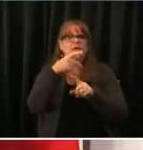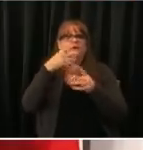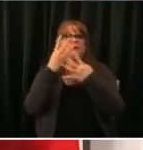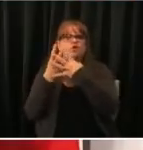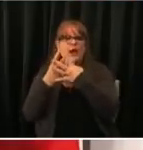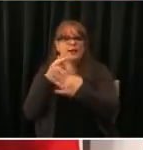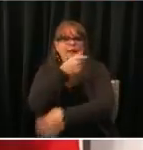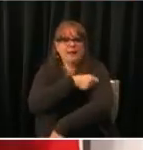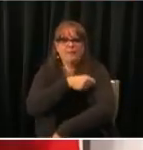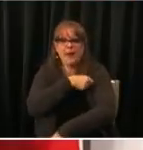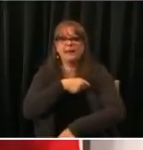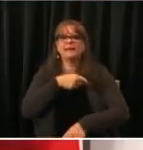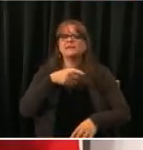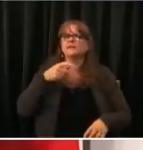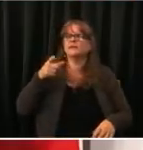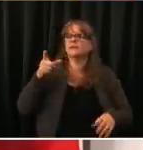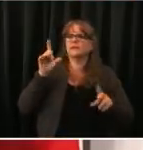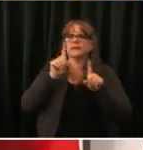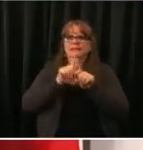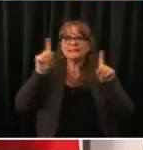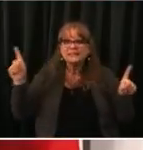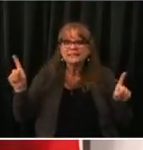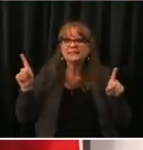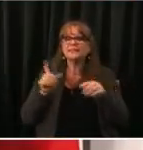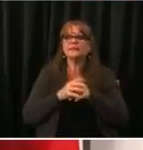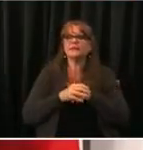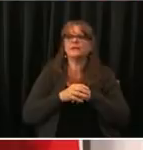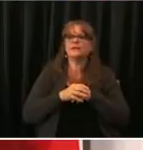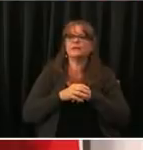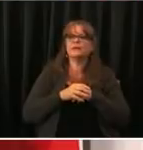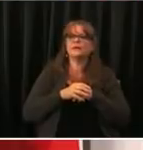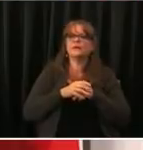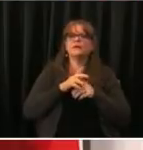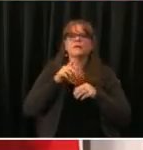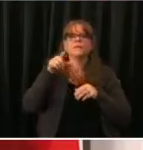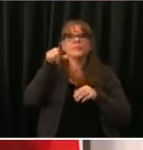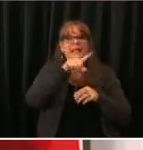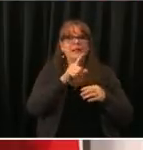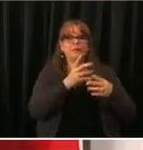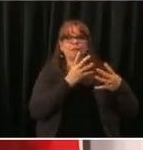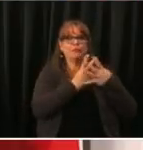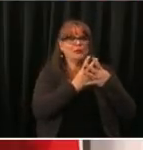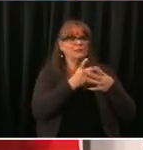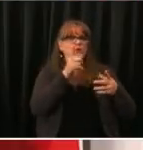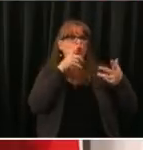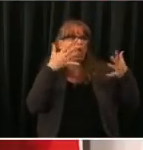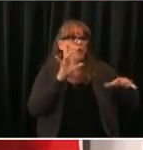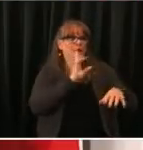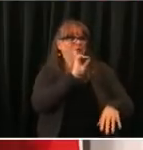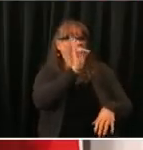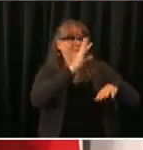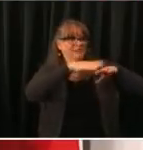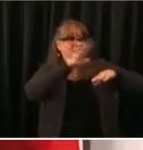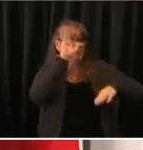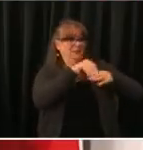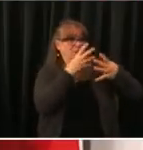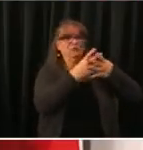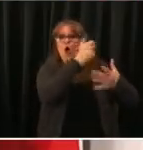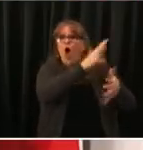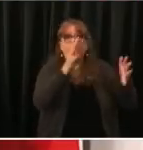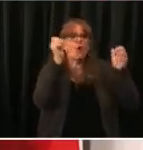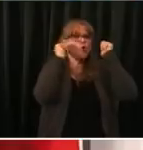We've already vaccinated every prisoner age 70 and up who wants it, over 200. We have 573 inmates 65 and up that will